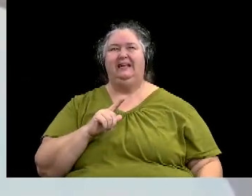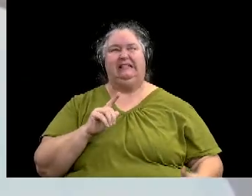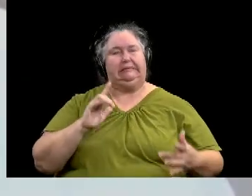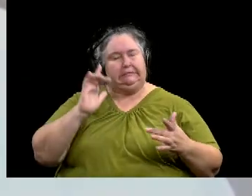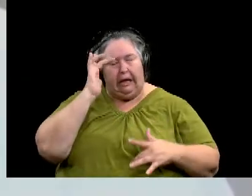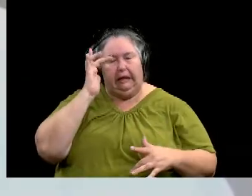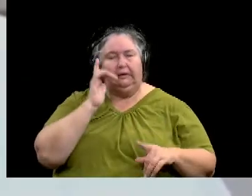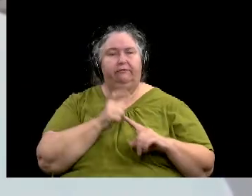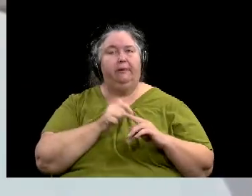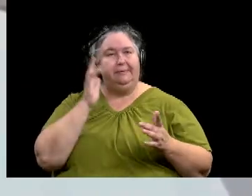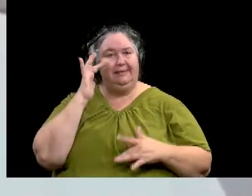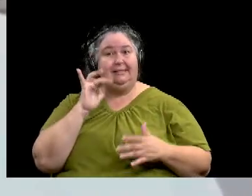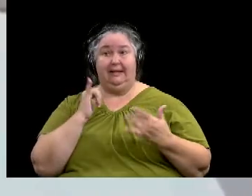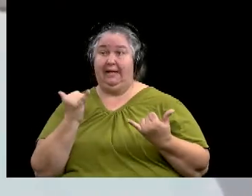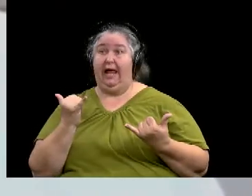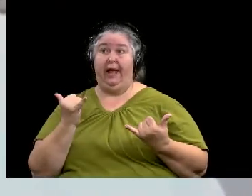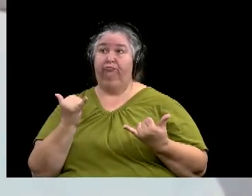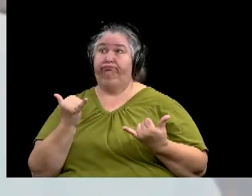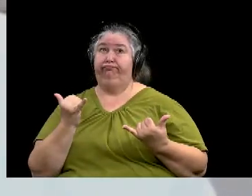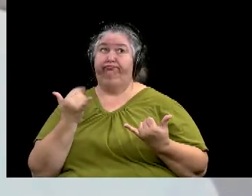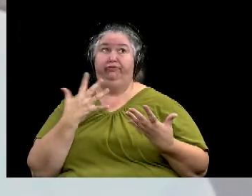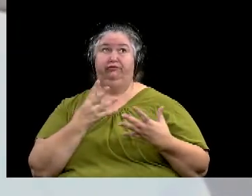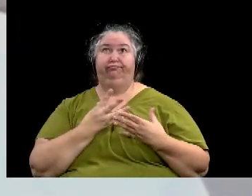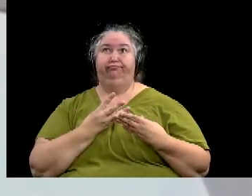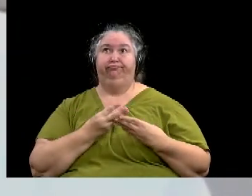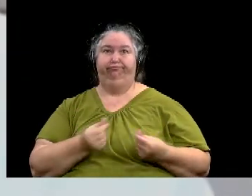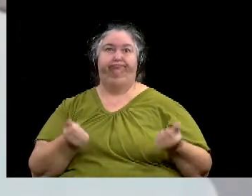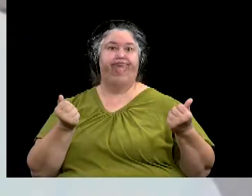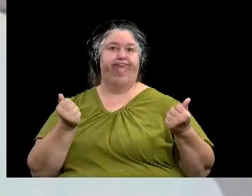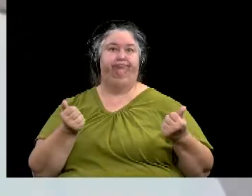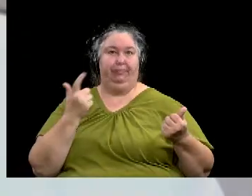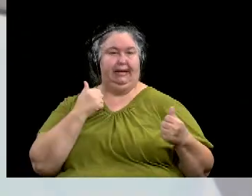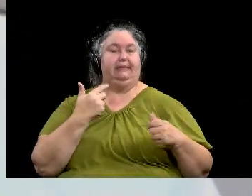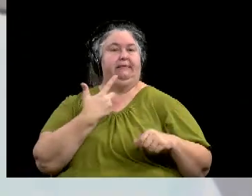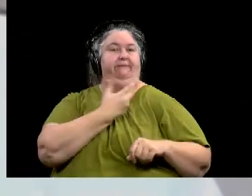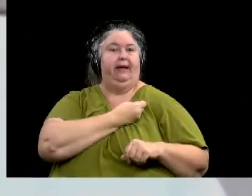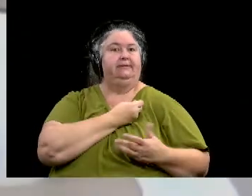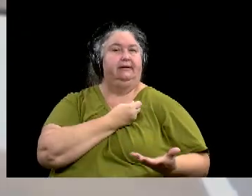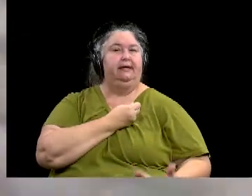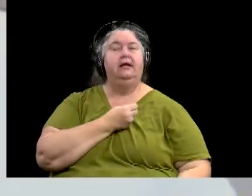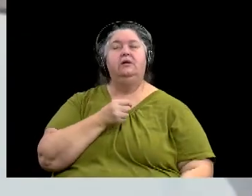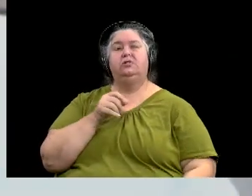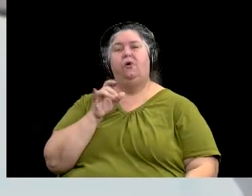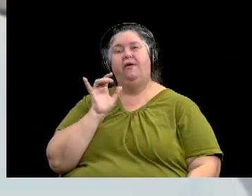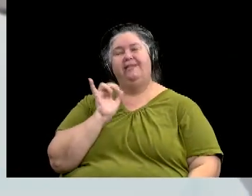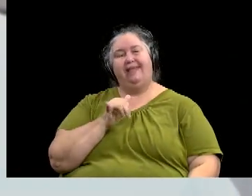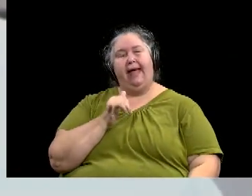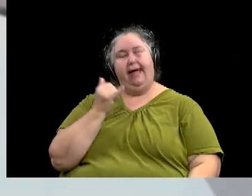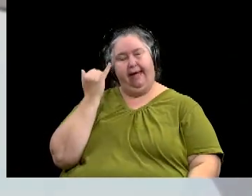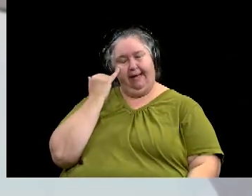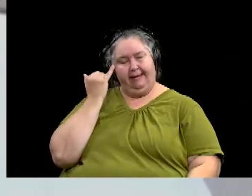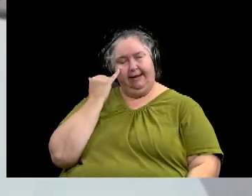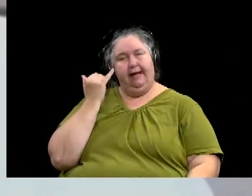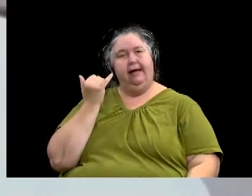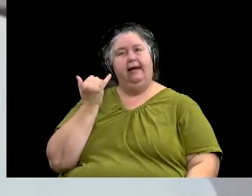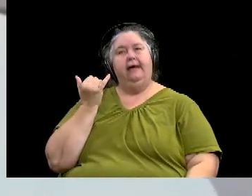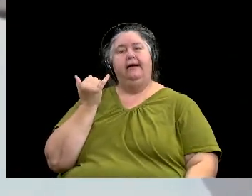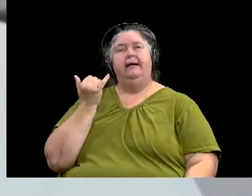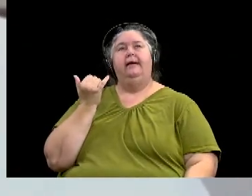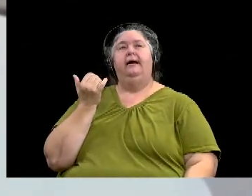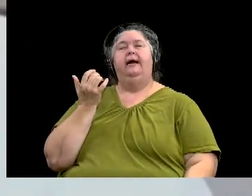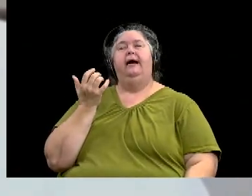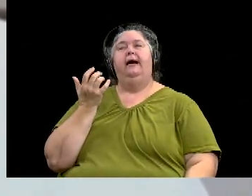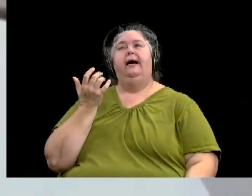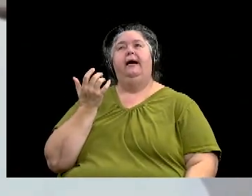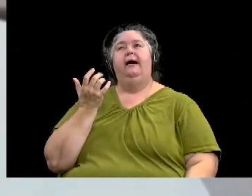eradicated. And so it's in that kind of context that we approach some of the myths that have